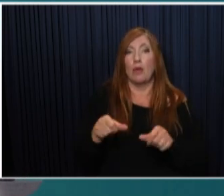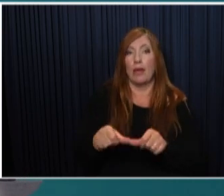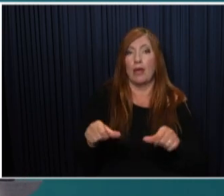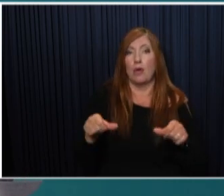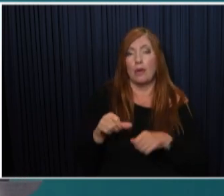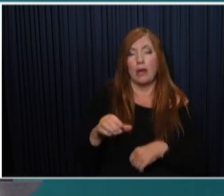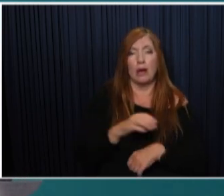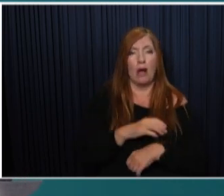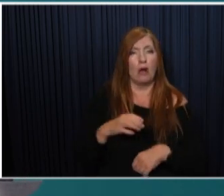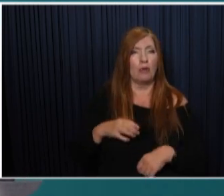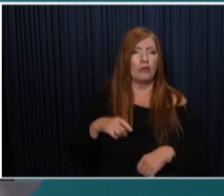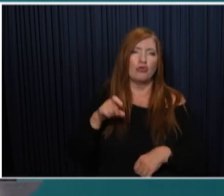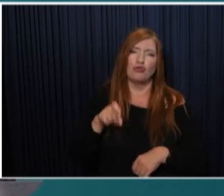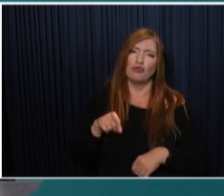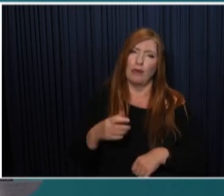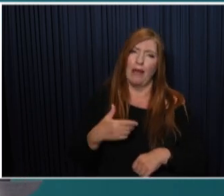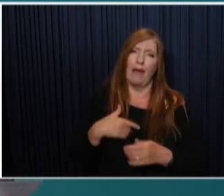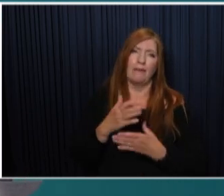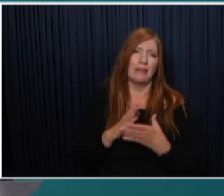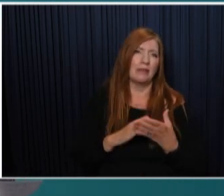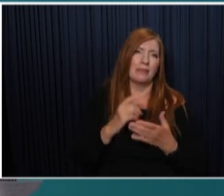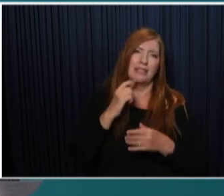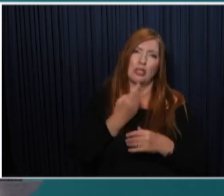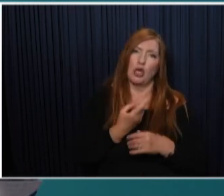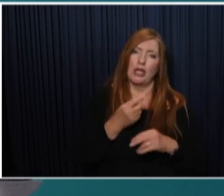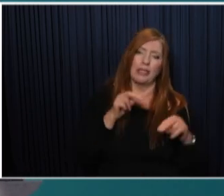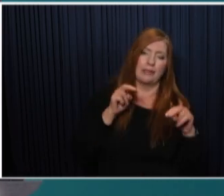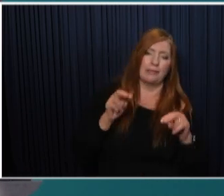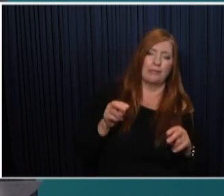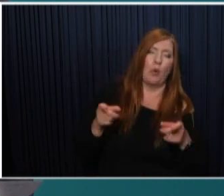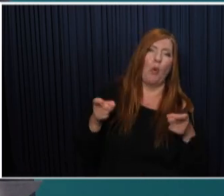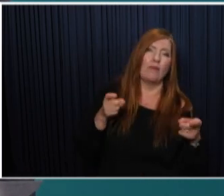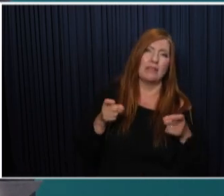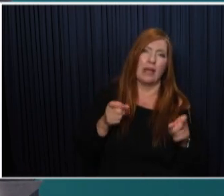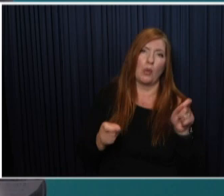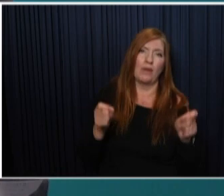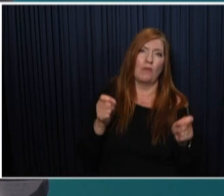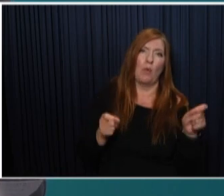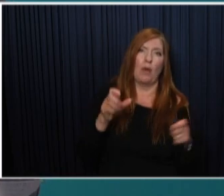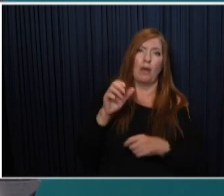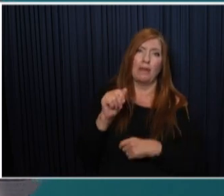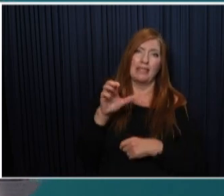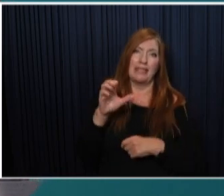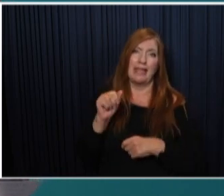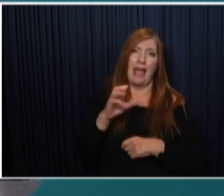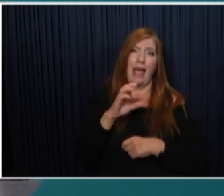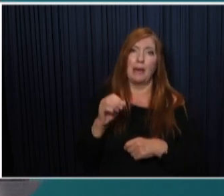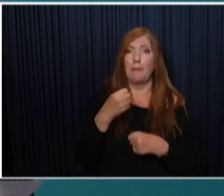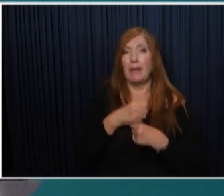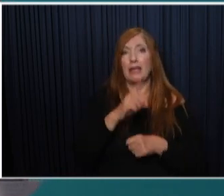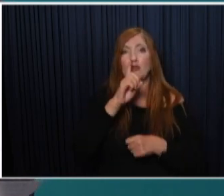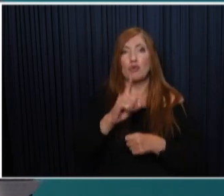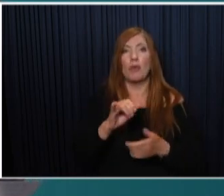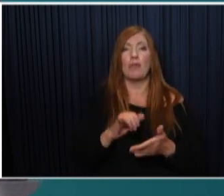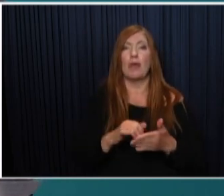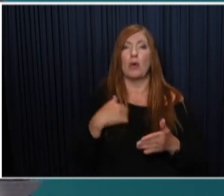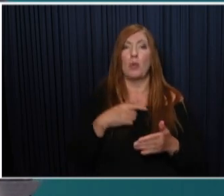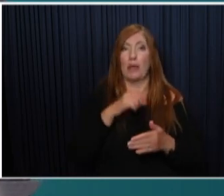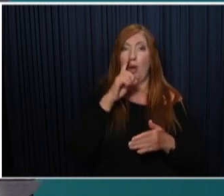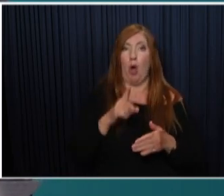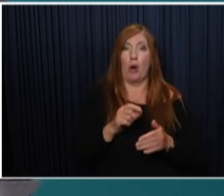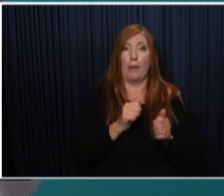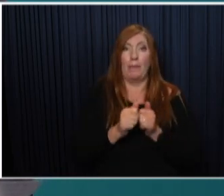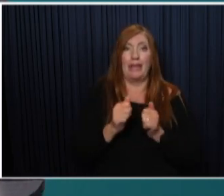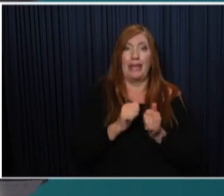some significant oversight with reforming the ACA and making sure that we are competing